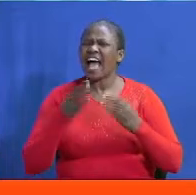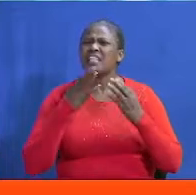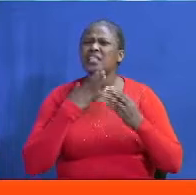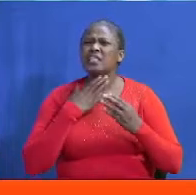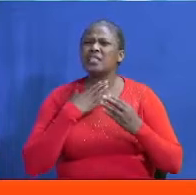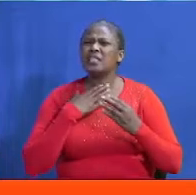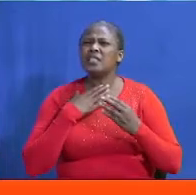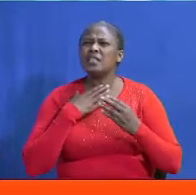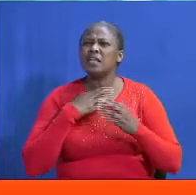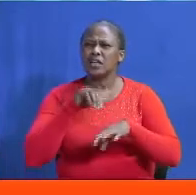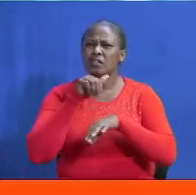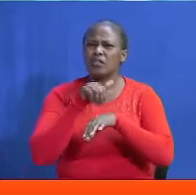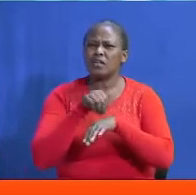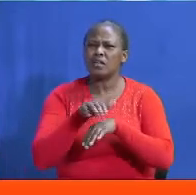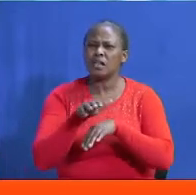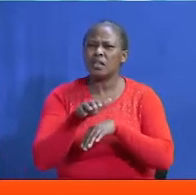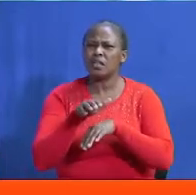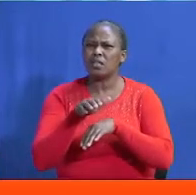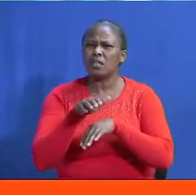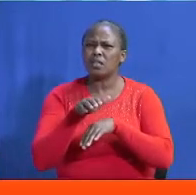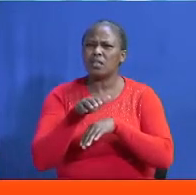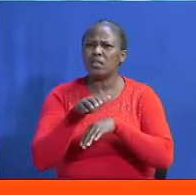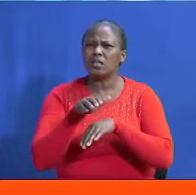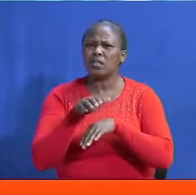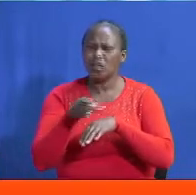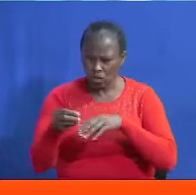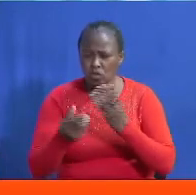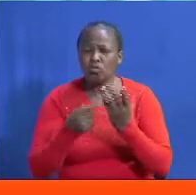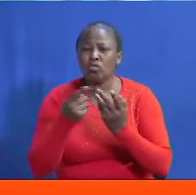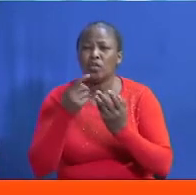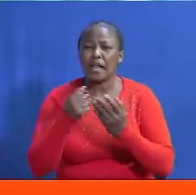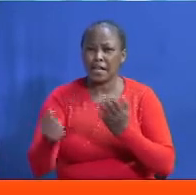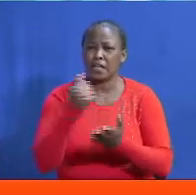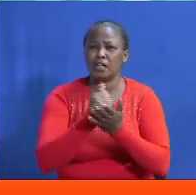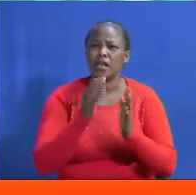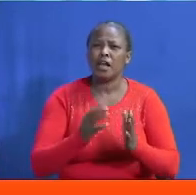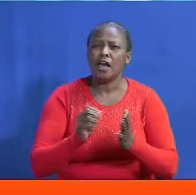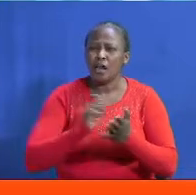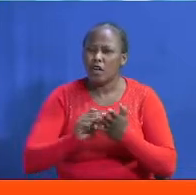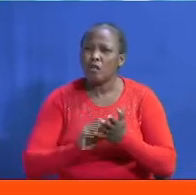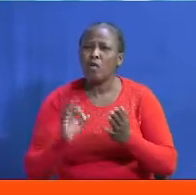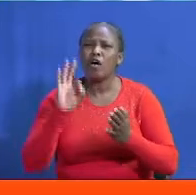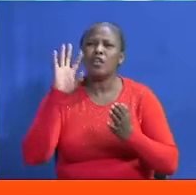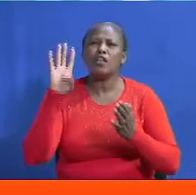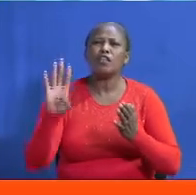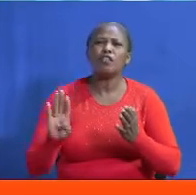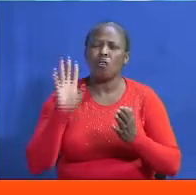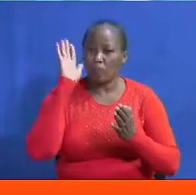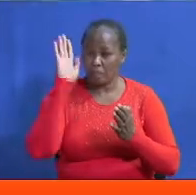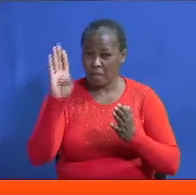after sending it to the constituency tallying officer, the constituency tallying officer is supposed to fill form 34B. Right. So this form